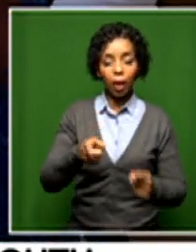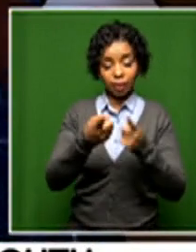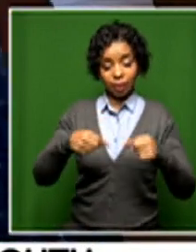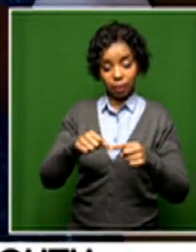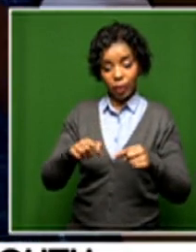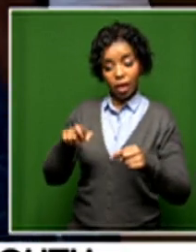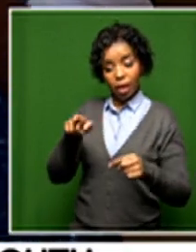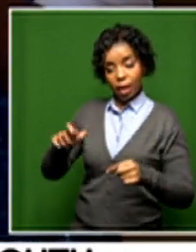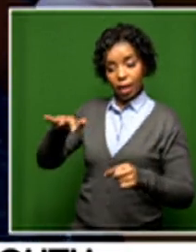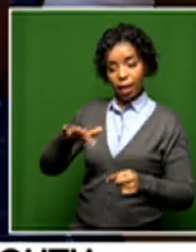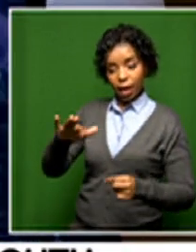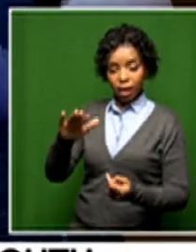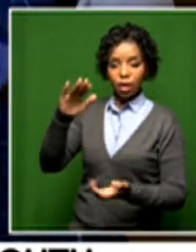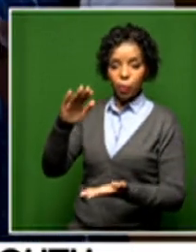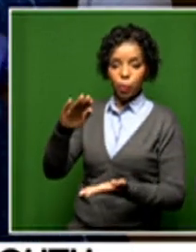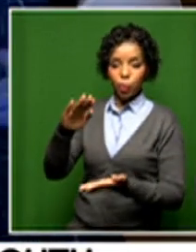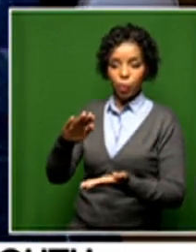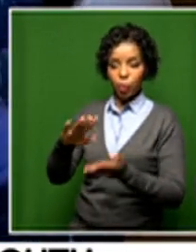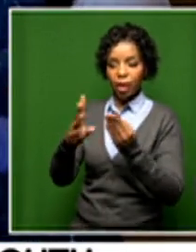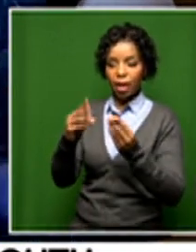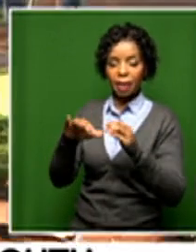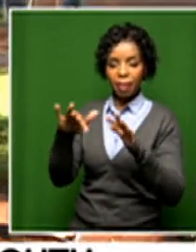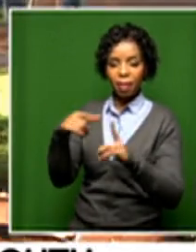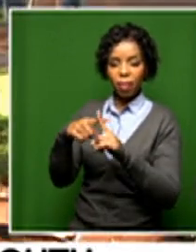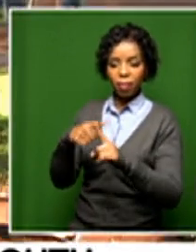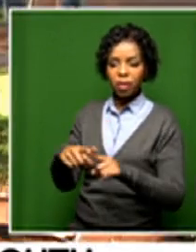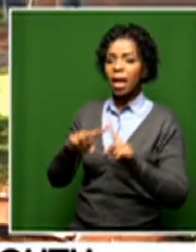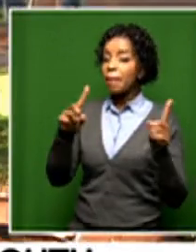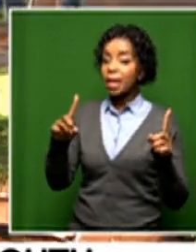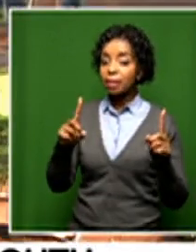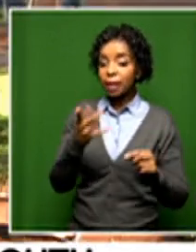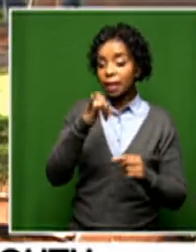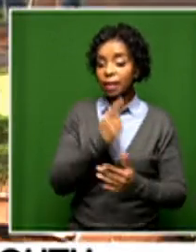area. We're stabilizing. If there is a slight increase and it's